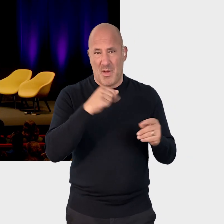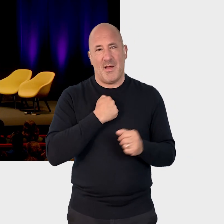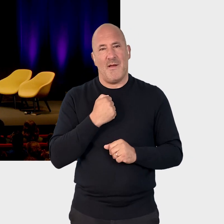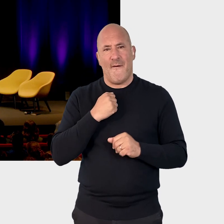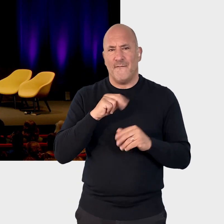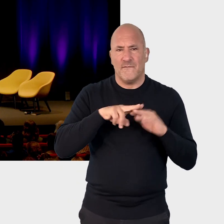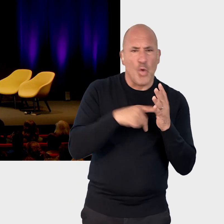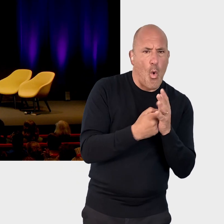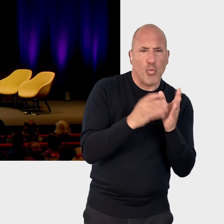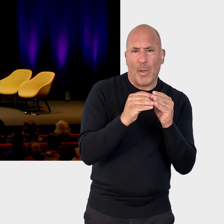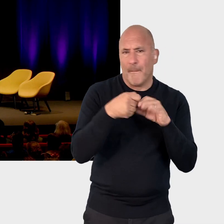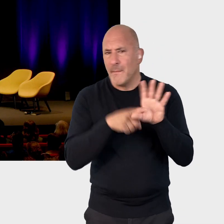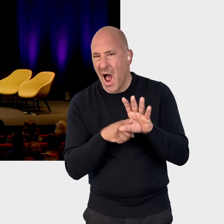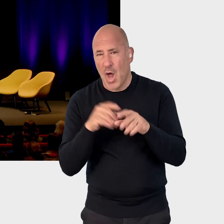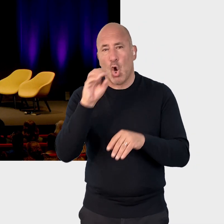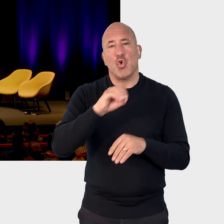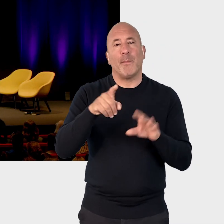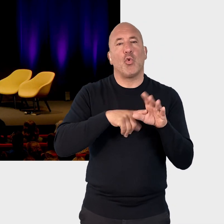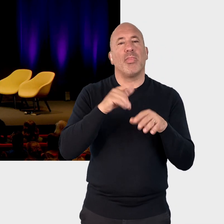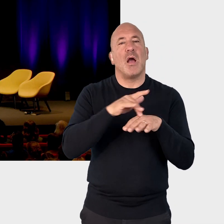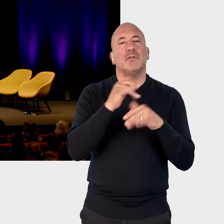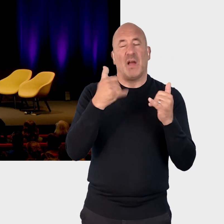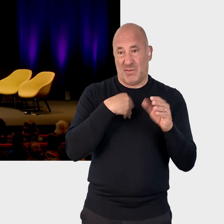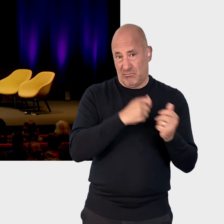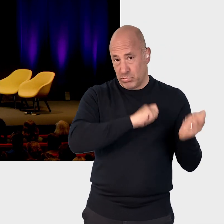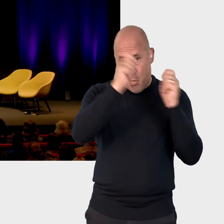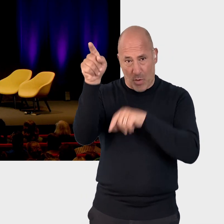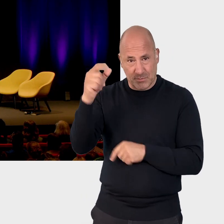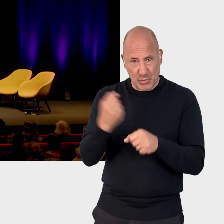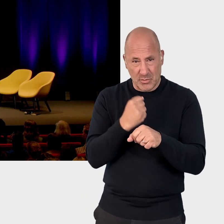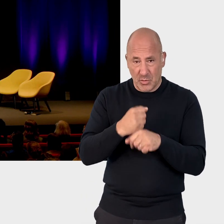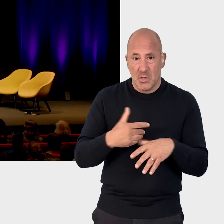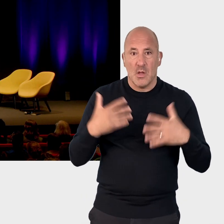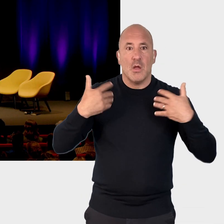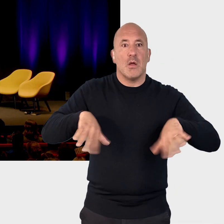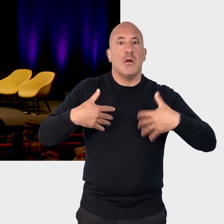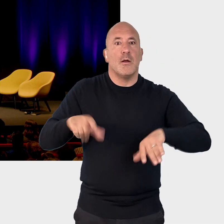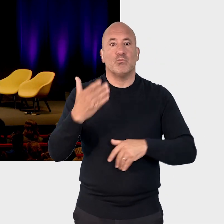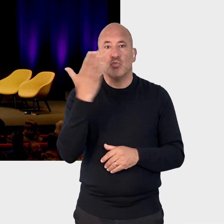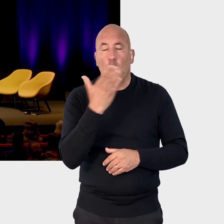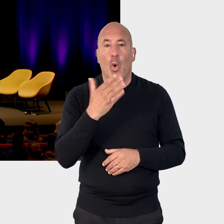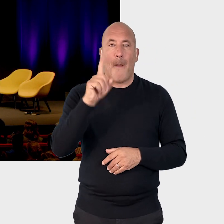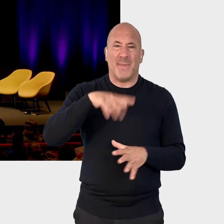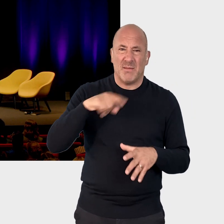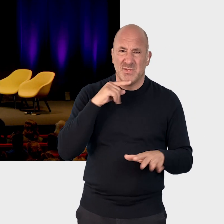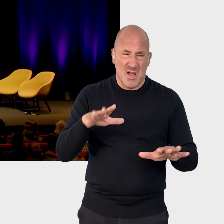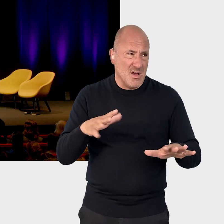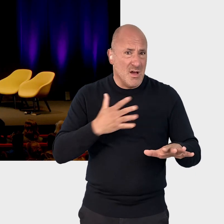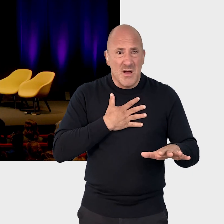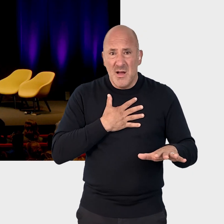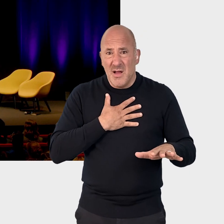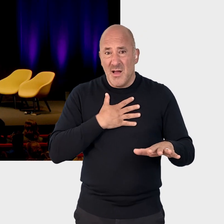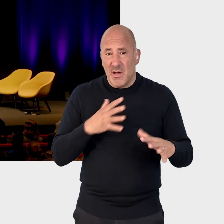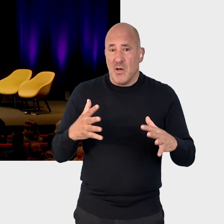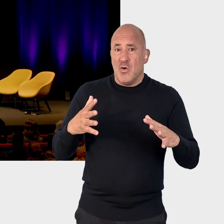in 2023 as part of For With By, which is a European Youth Theatre Festival. We were overwhelmed by the response from the school